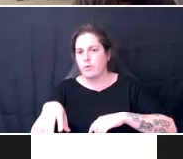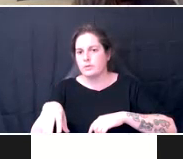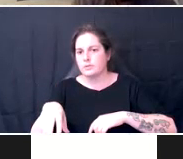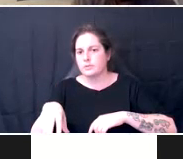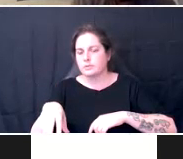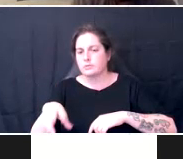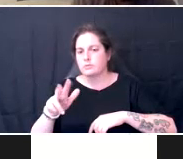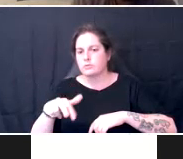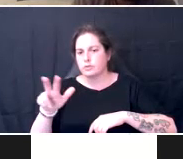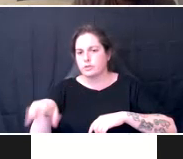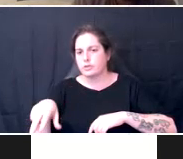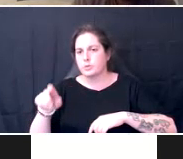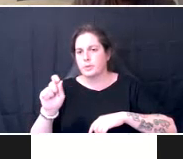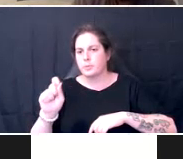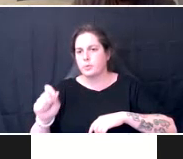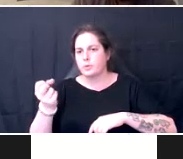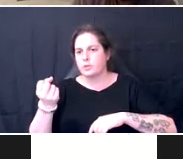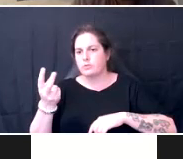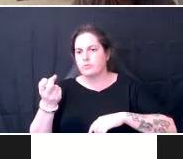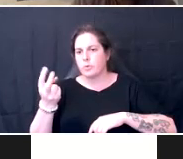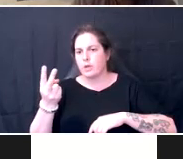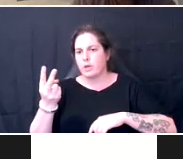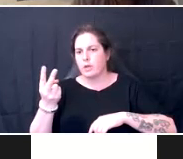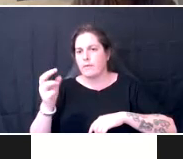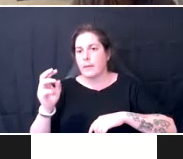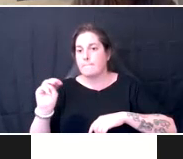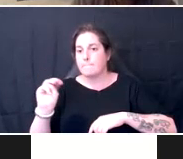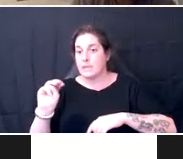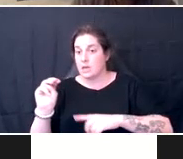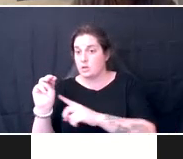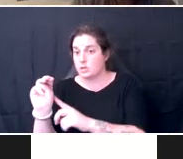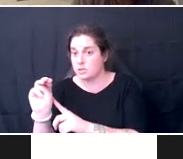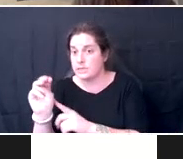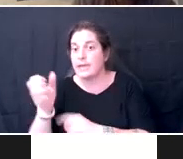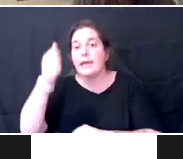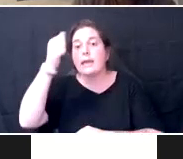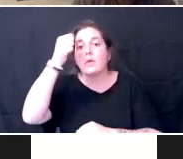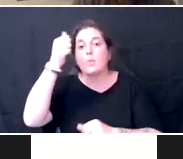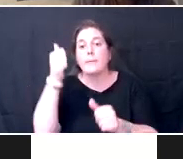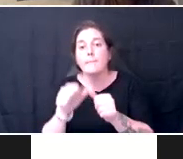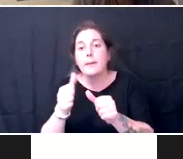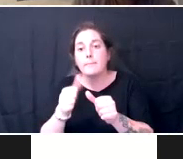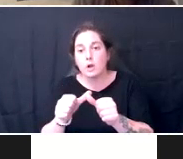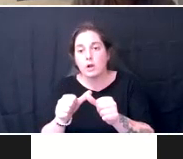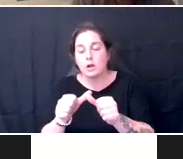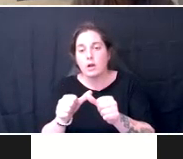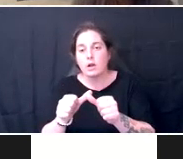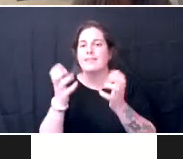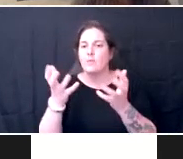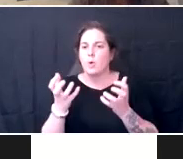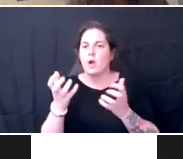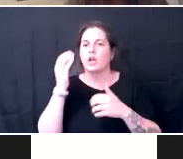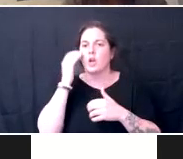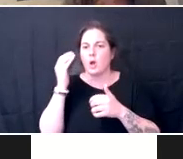33.12 meters. Now remember, okay, they're asking us how far it would